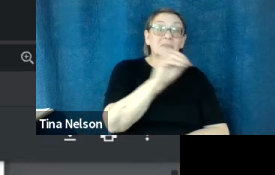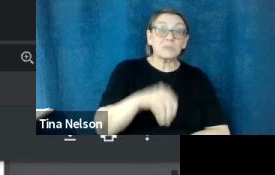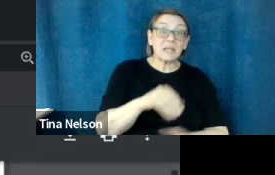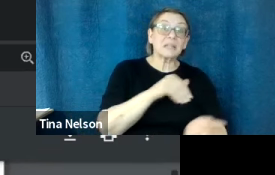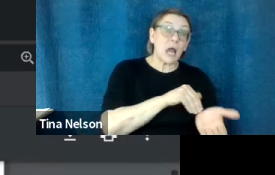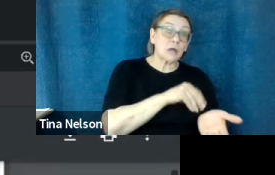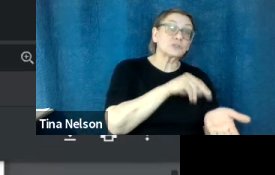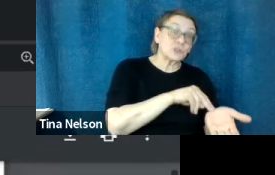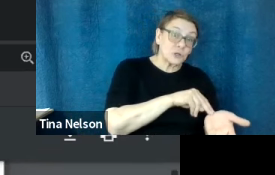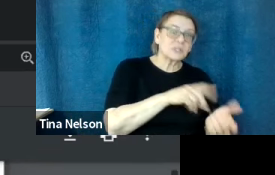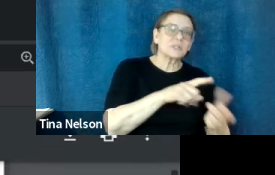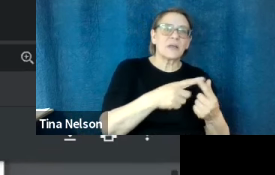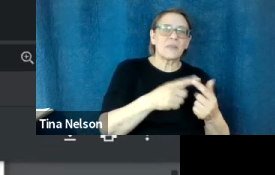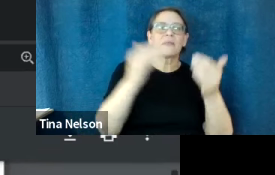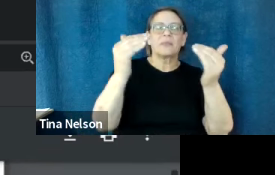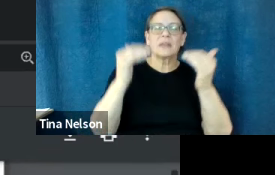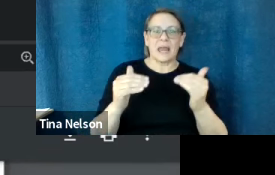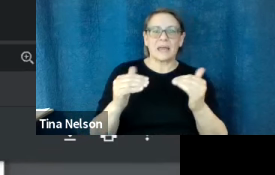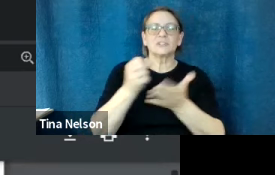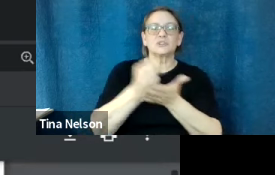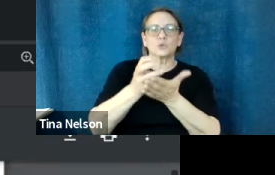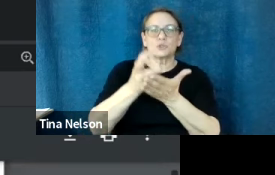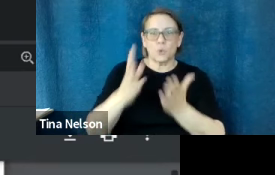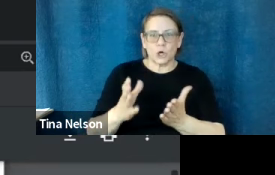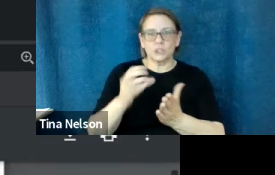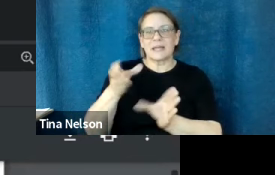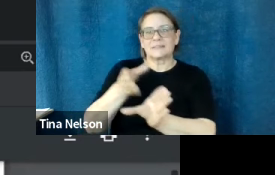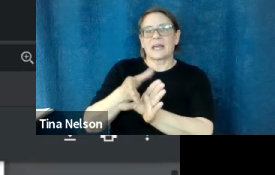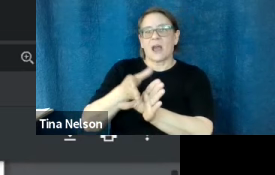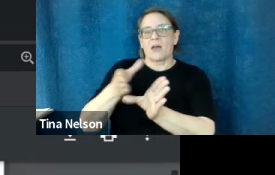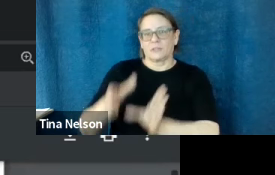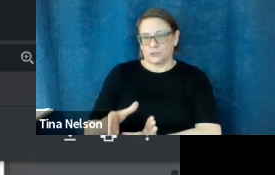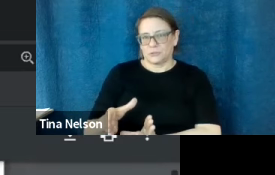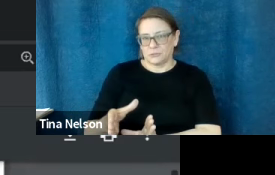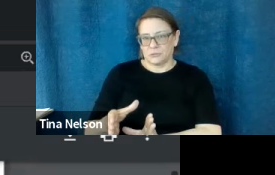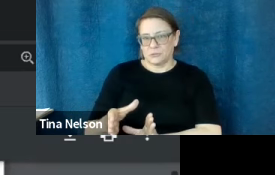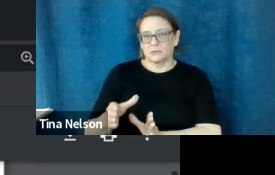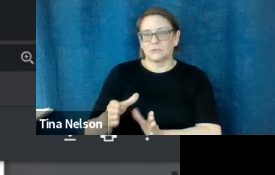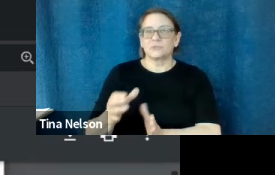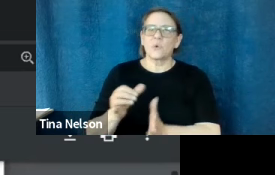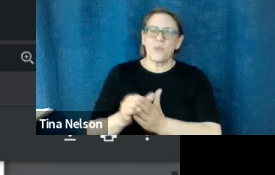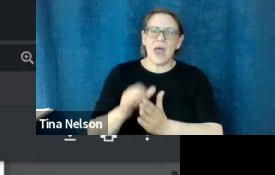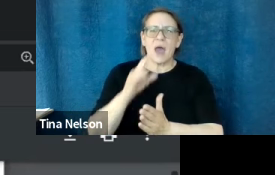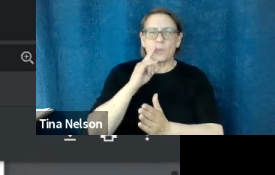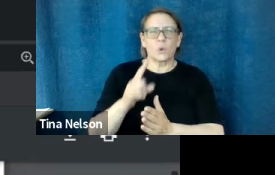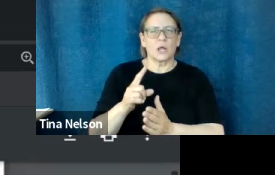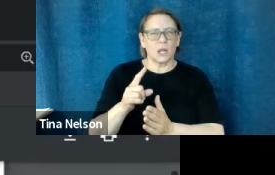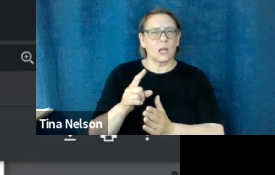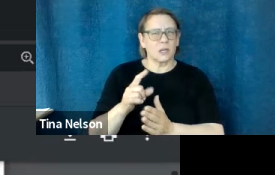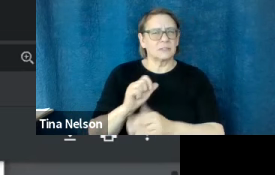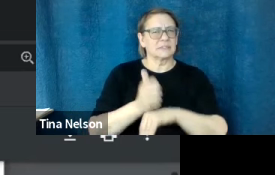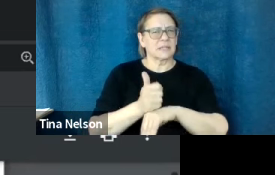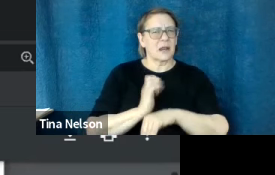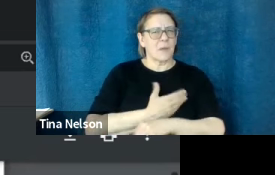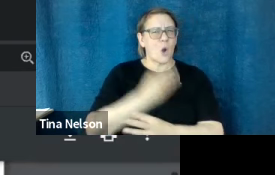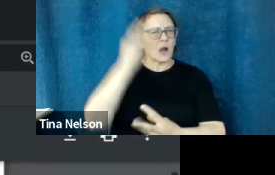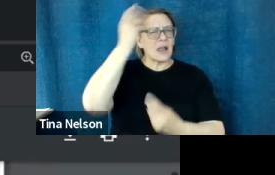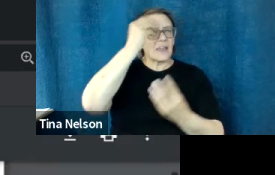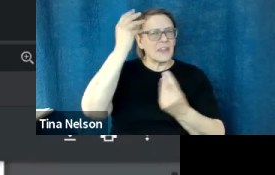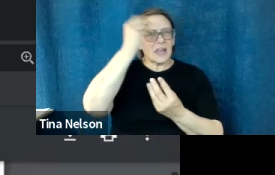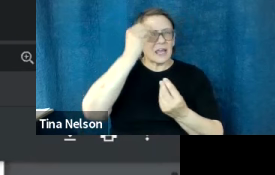nurses, and then the next breakdown being social workers and psychologists. So that's going to frame a lot of our thinking as we move forward to imagine